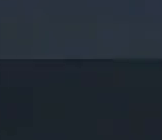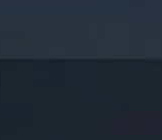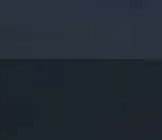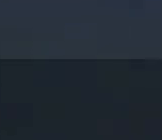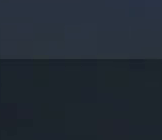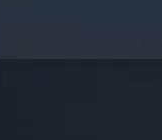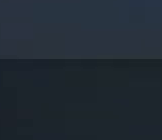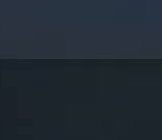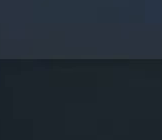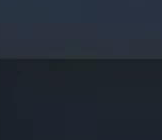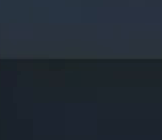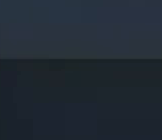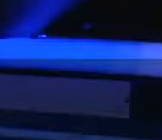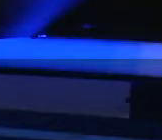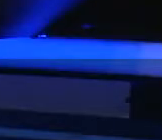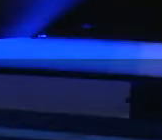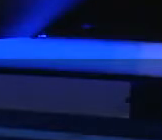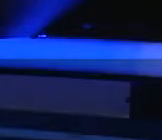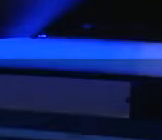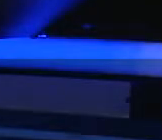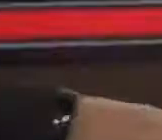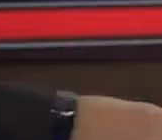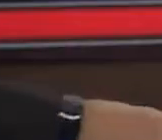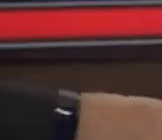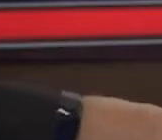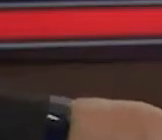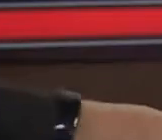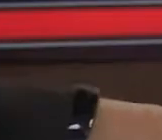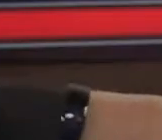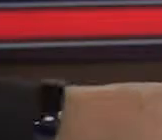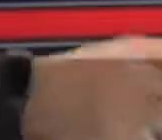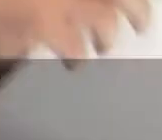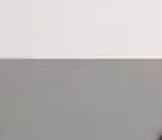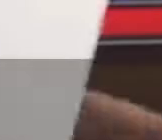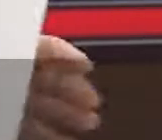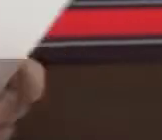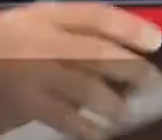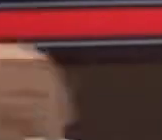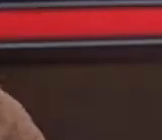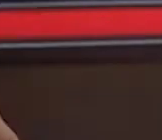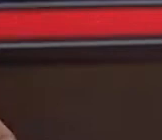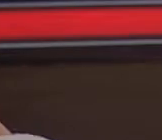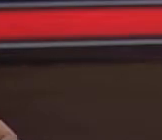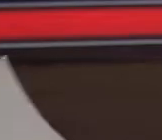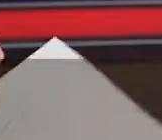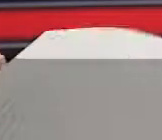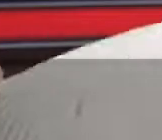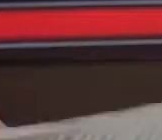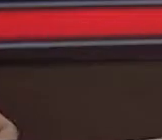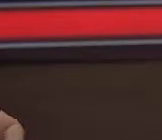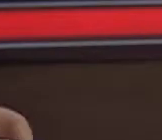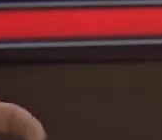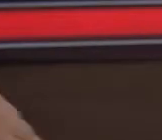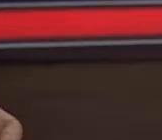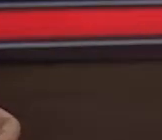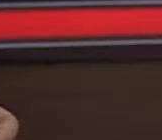be your supermodel if you believe. If you see it in me, see